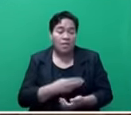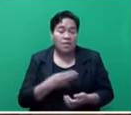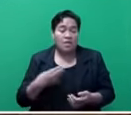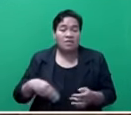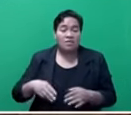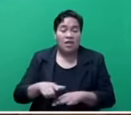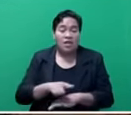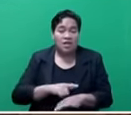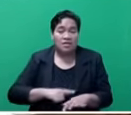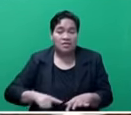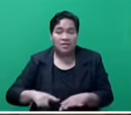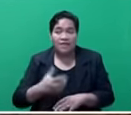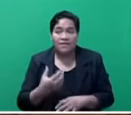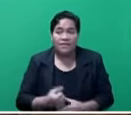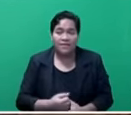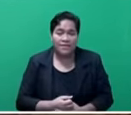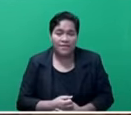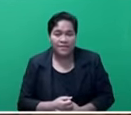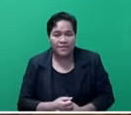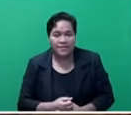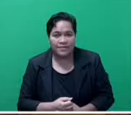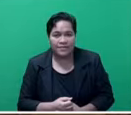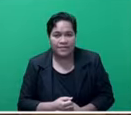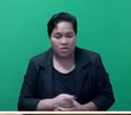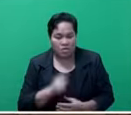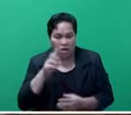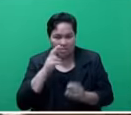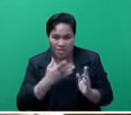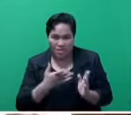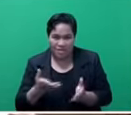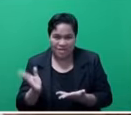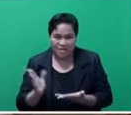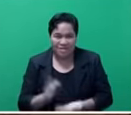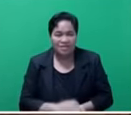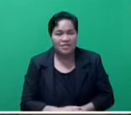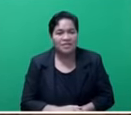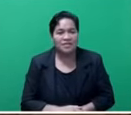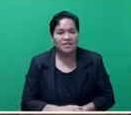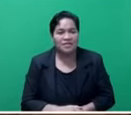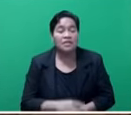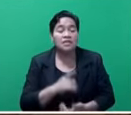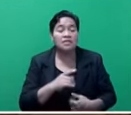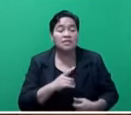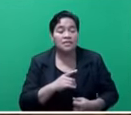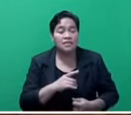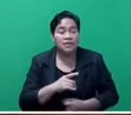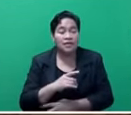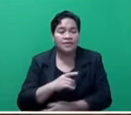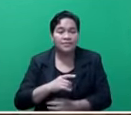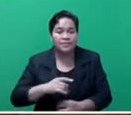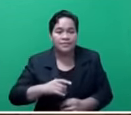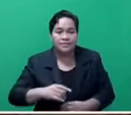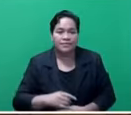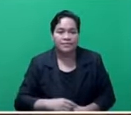was one recommendation. There's one recommendation here that all the legislations